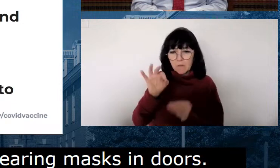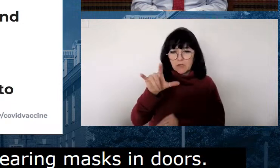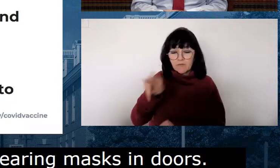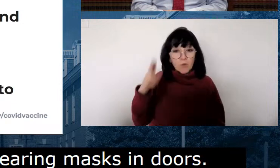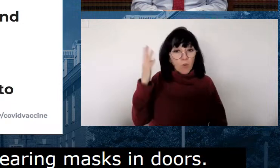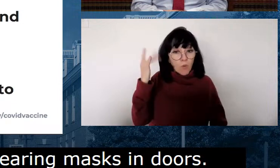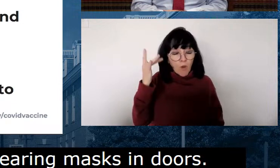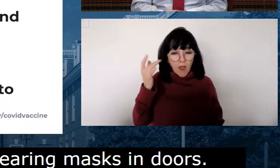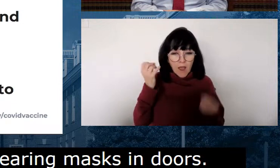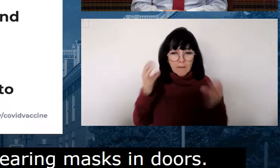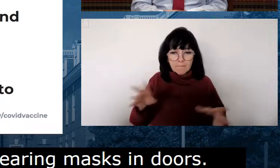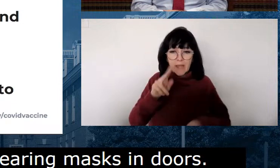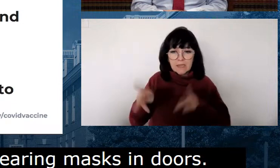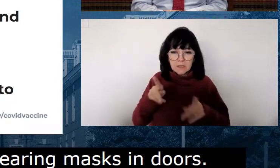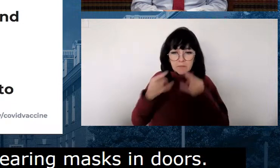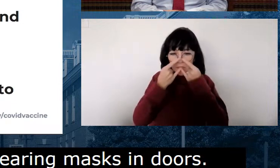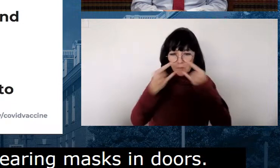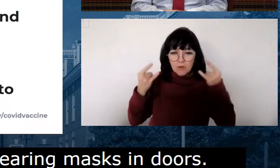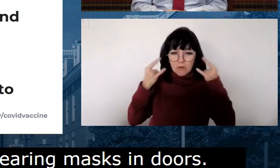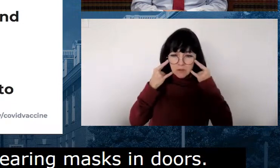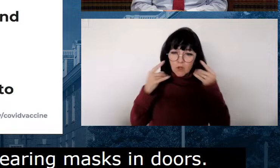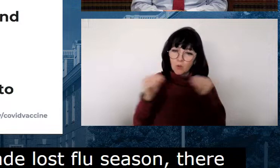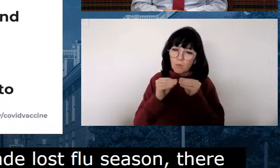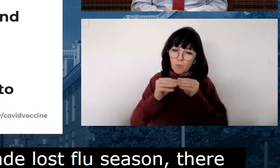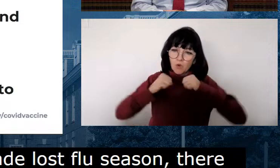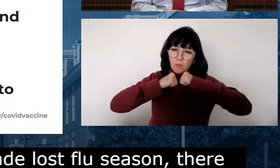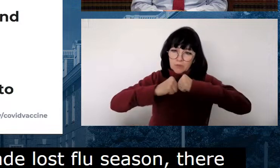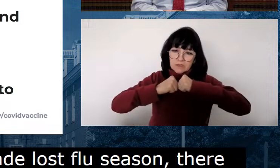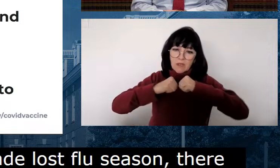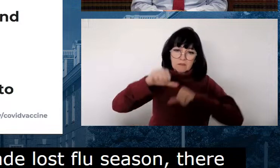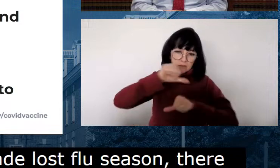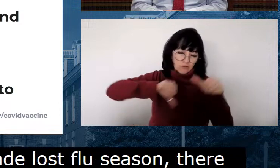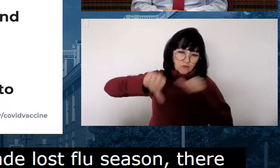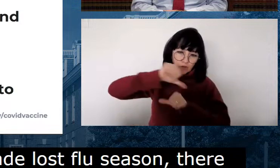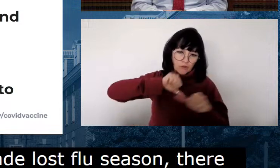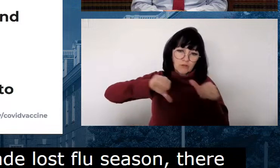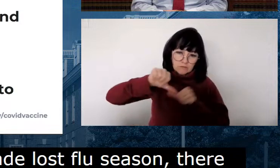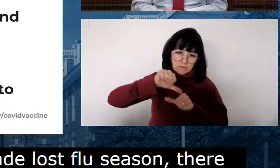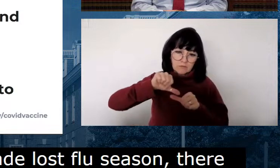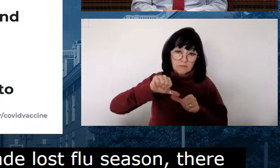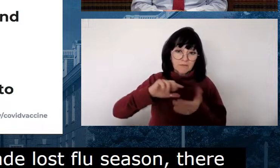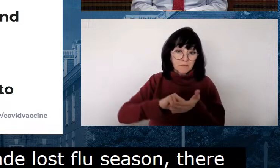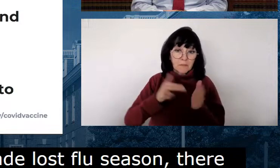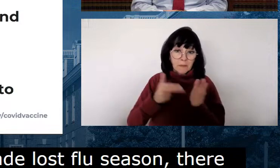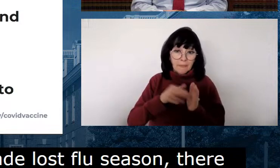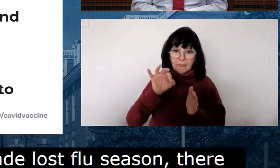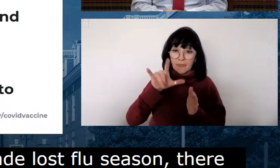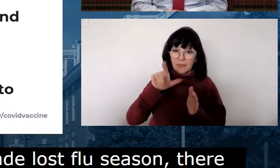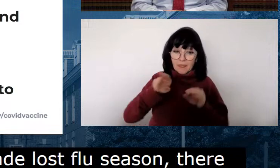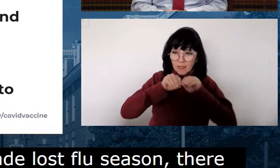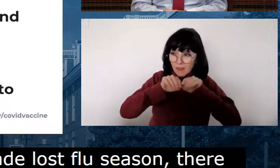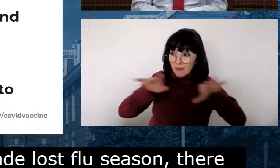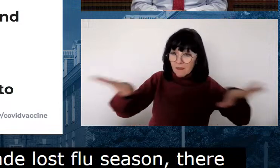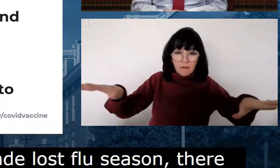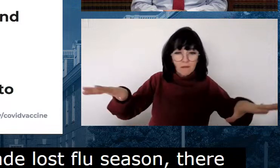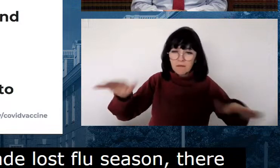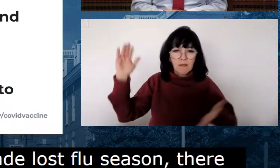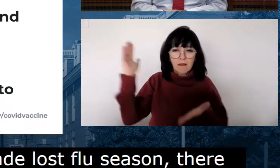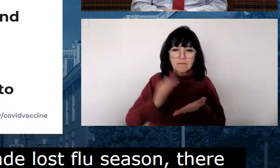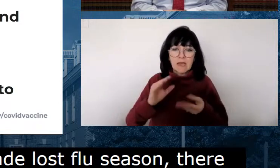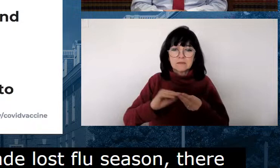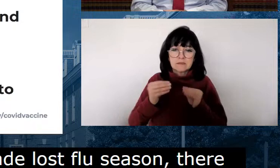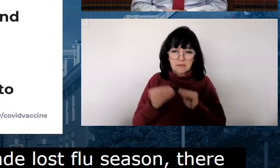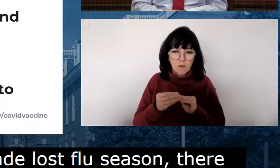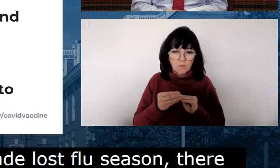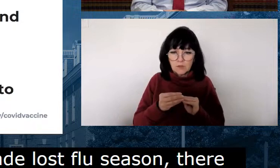were masked up and there wasn't as much spread as we would normally see. I know Dr. Tam in particular is